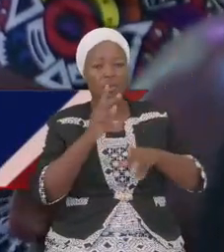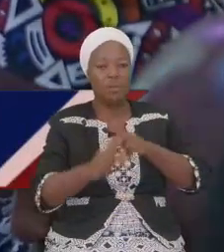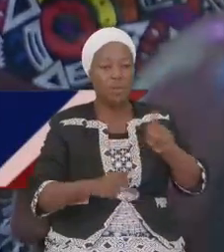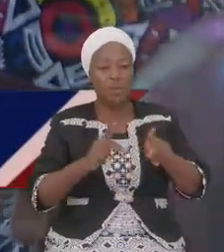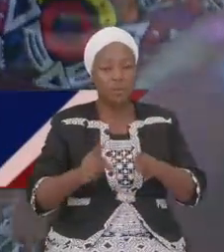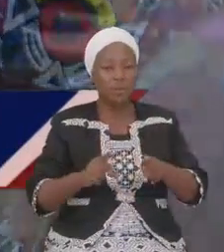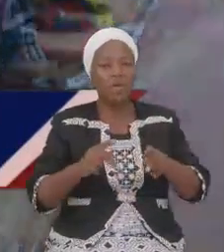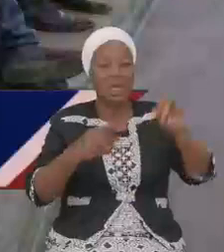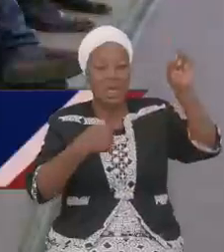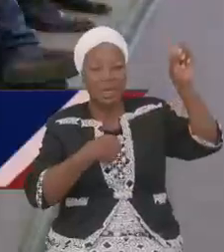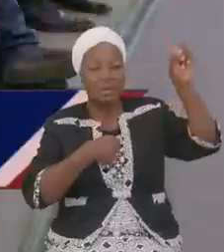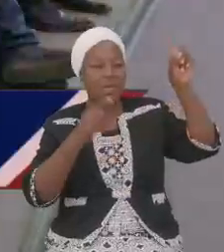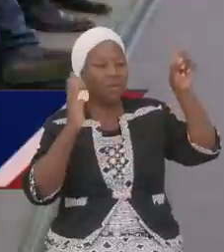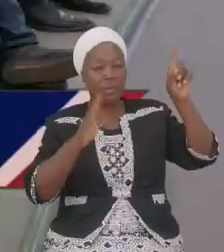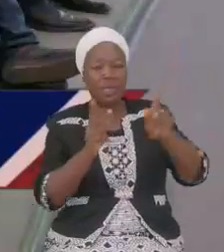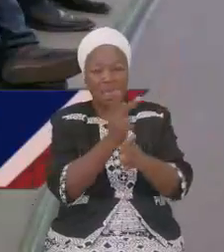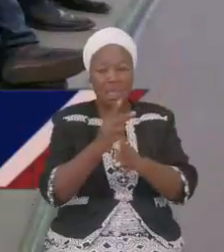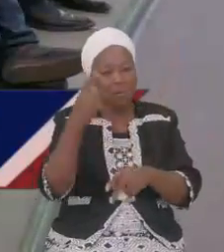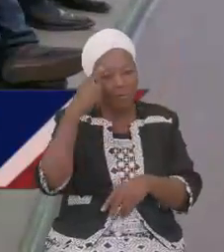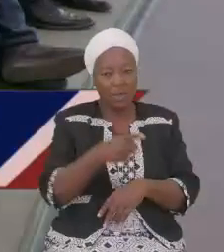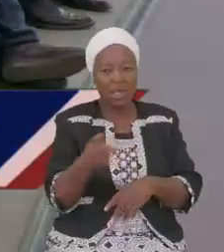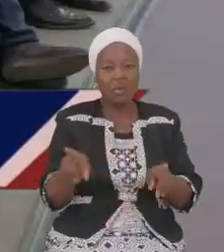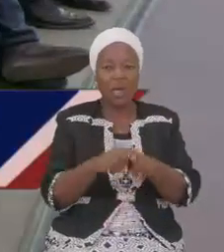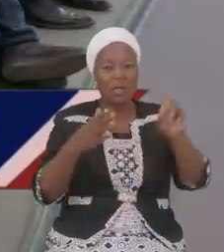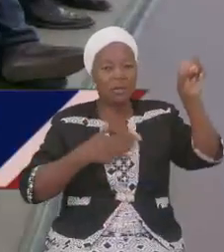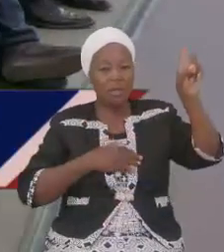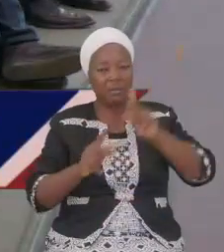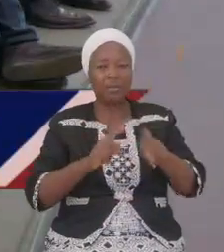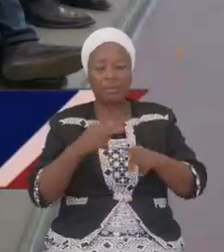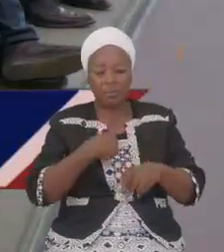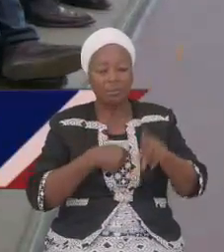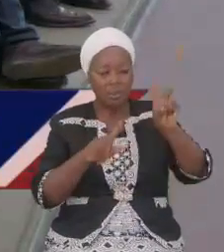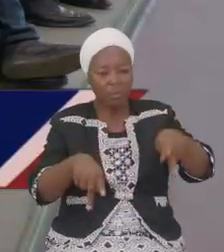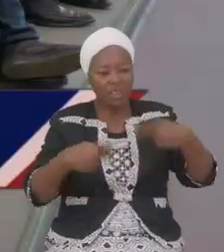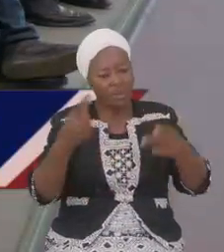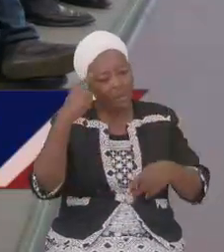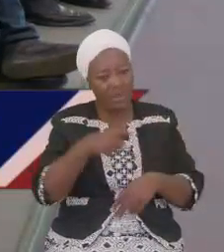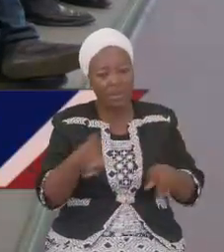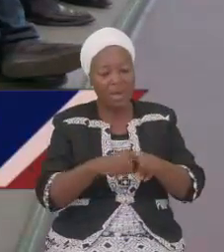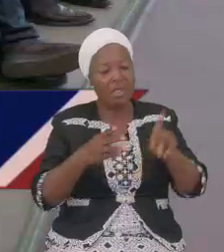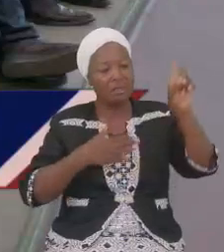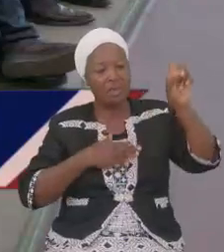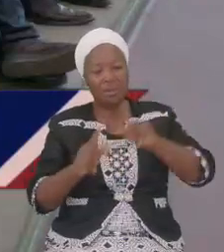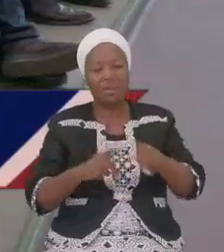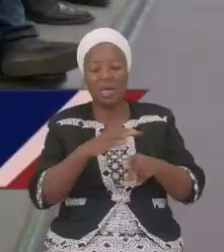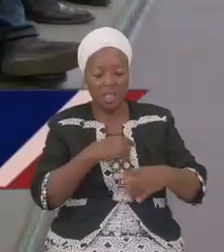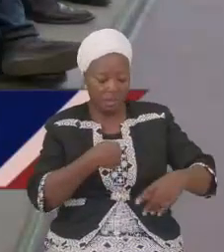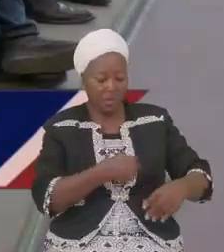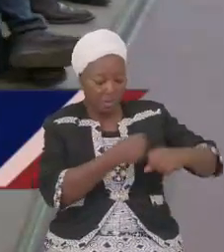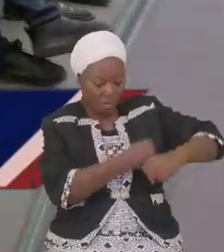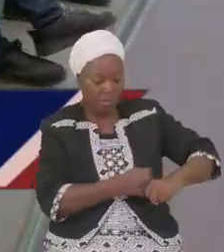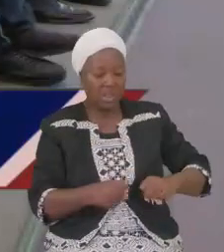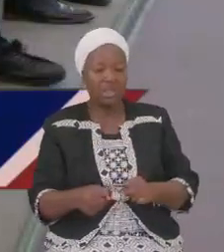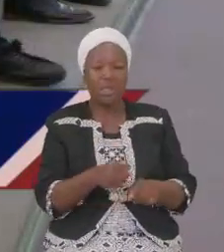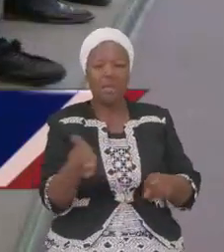I'll care for them like my people. I'll provide for them like my people. I'll protect them like my people. I